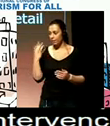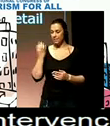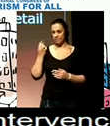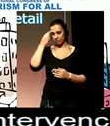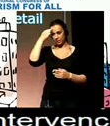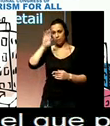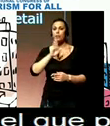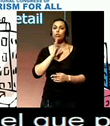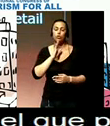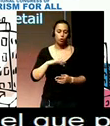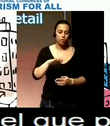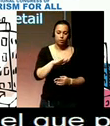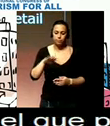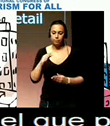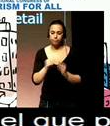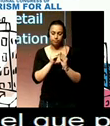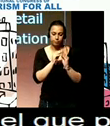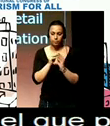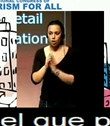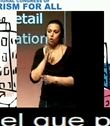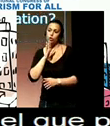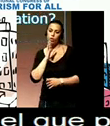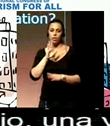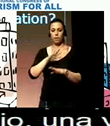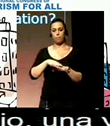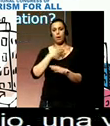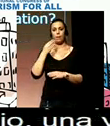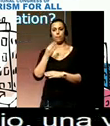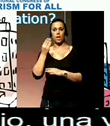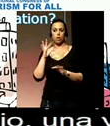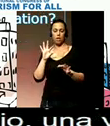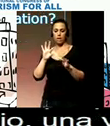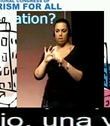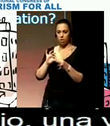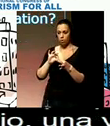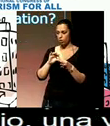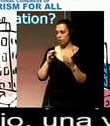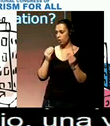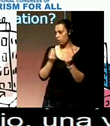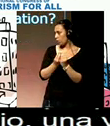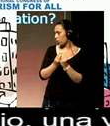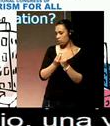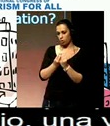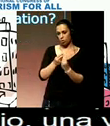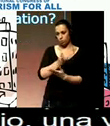The difference is when about the planning, about the studying.